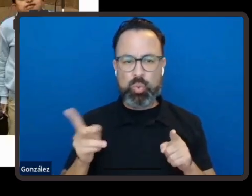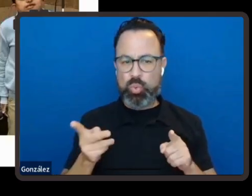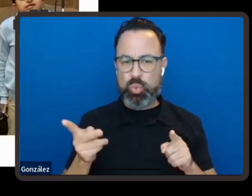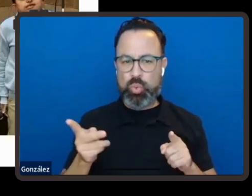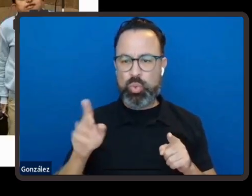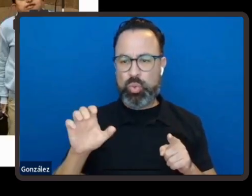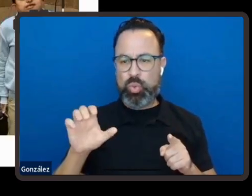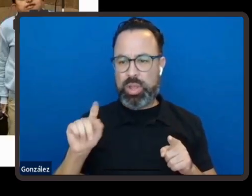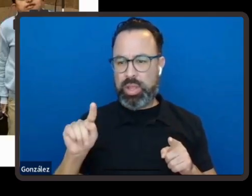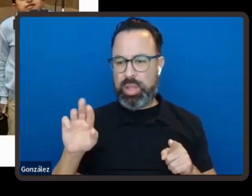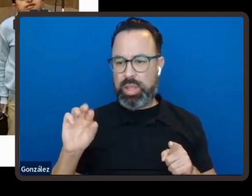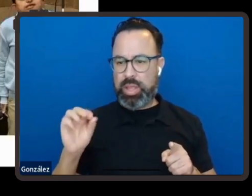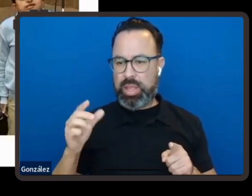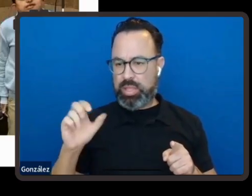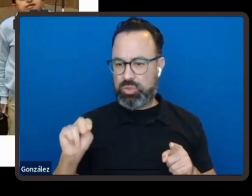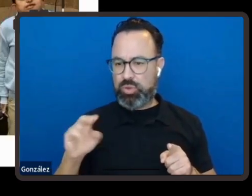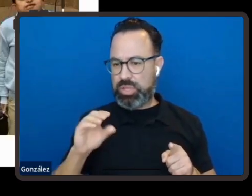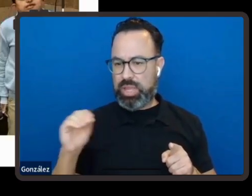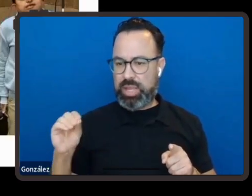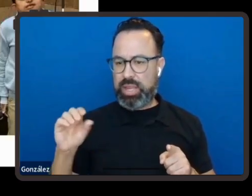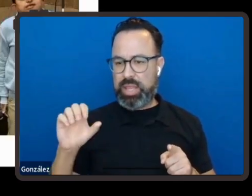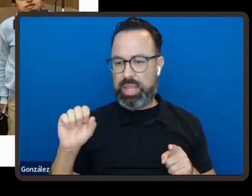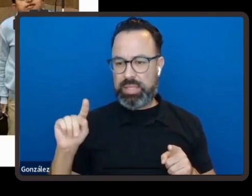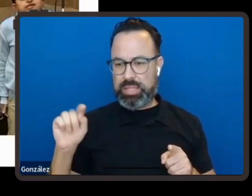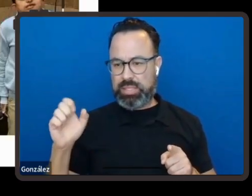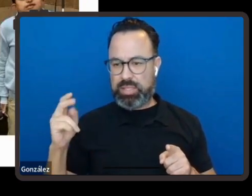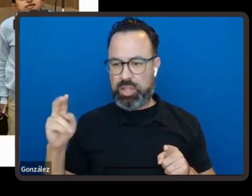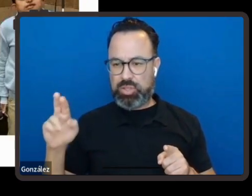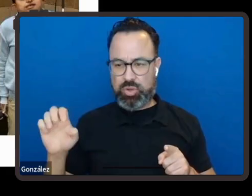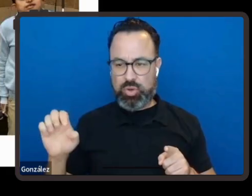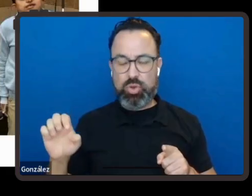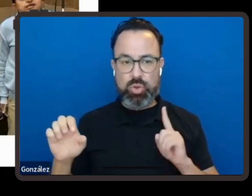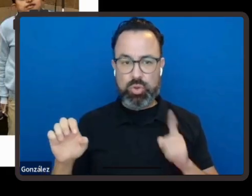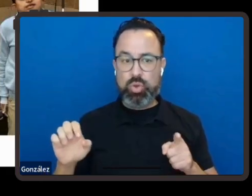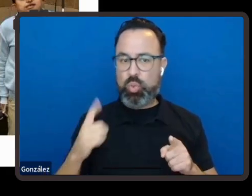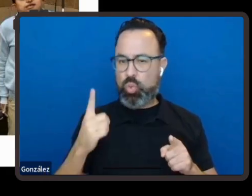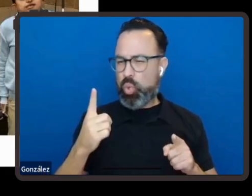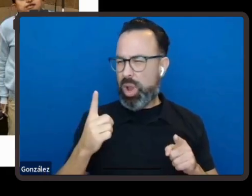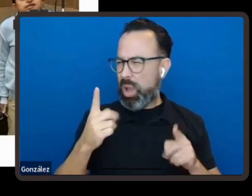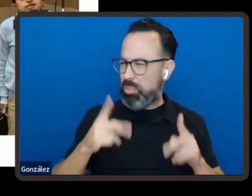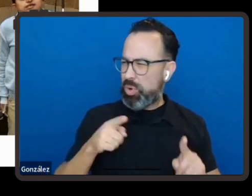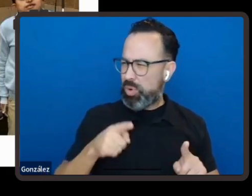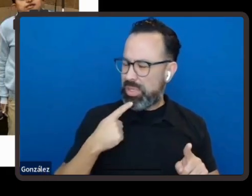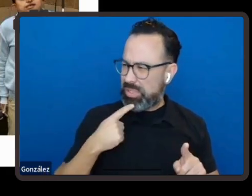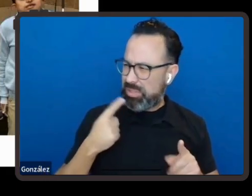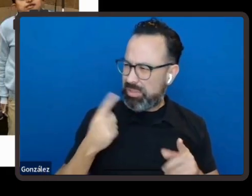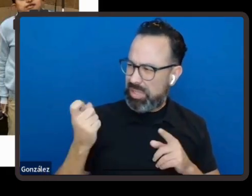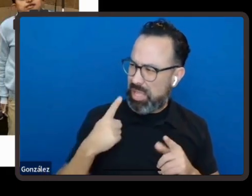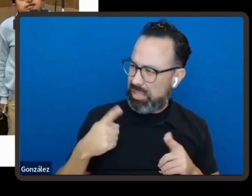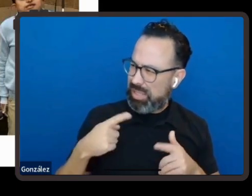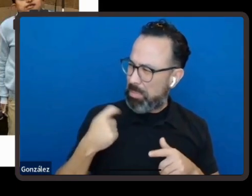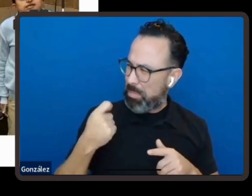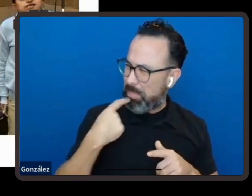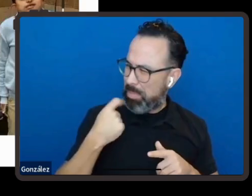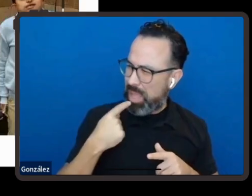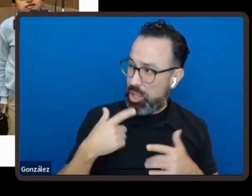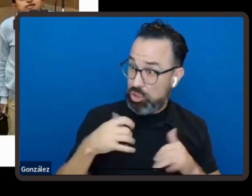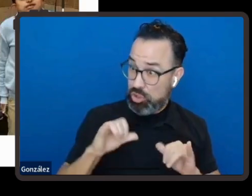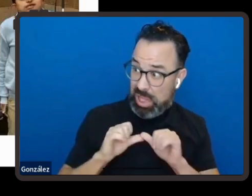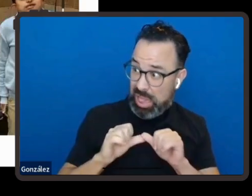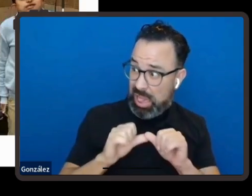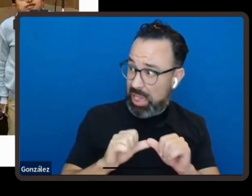lovely questions last week through DBI, and said, should I still be on my pill? You know, when should I stop it?